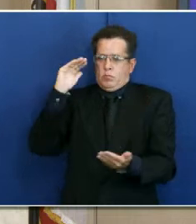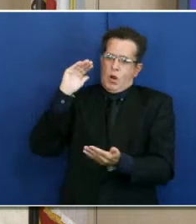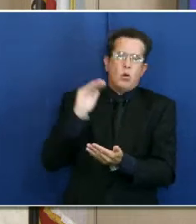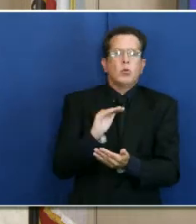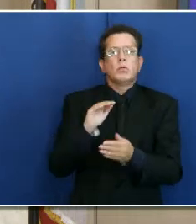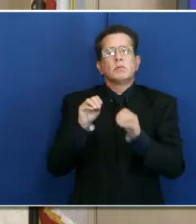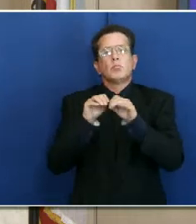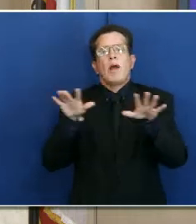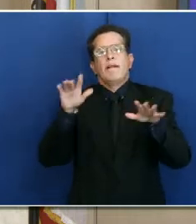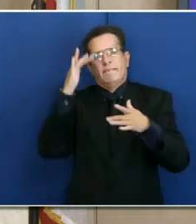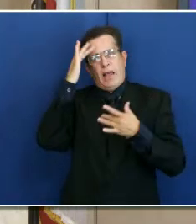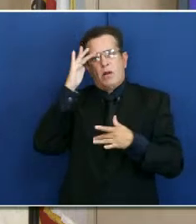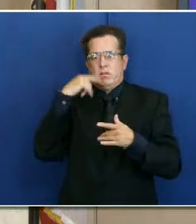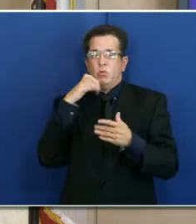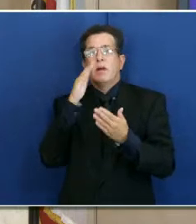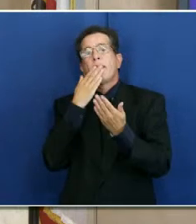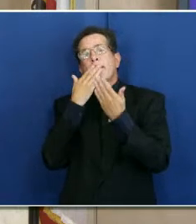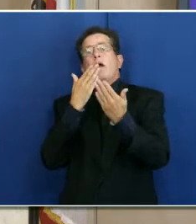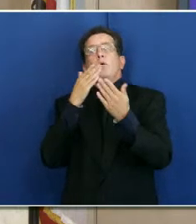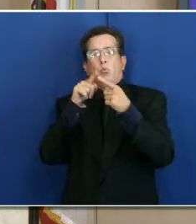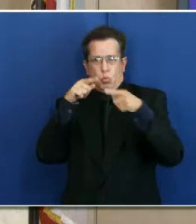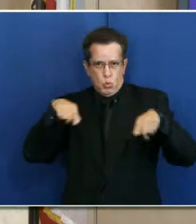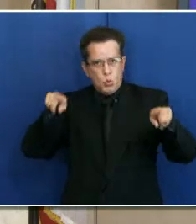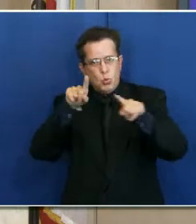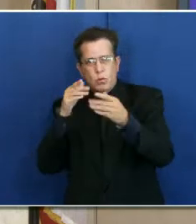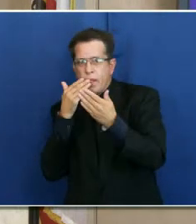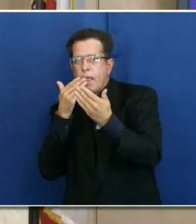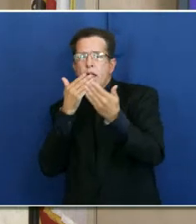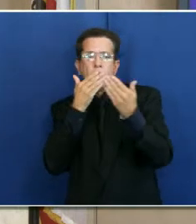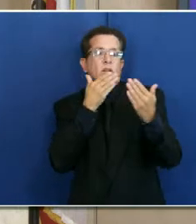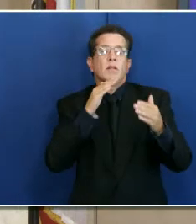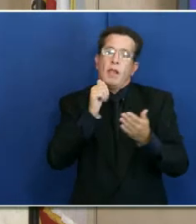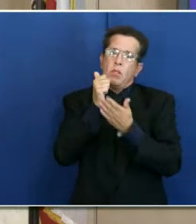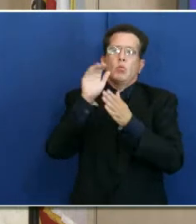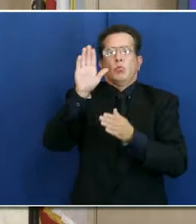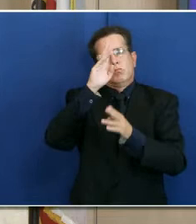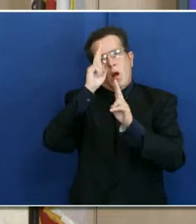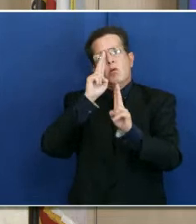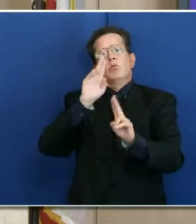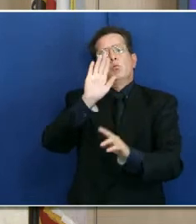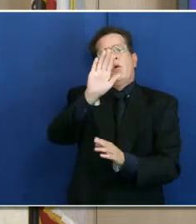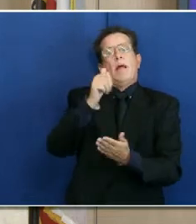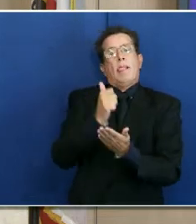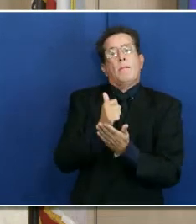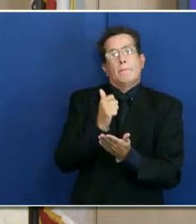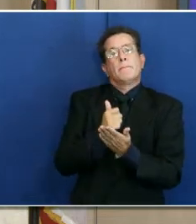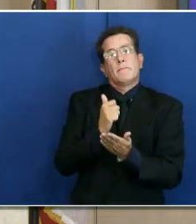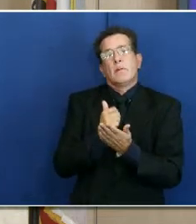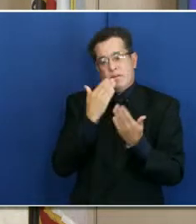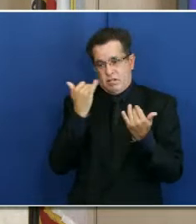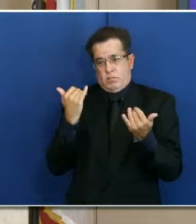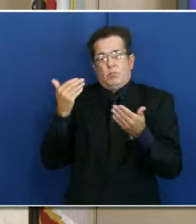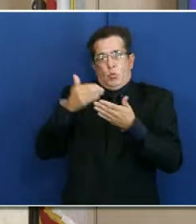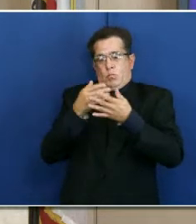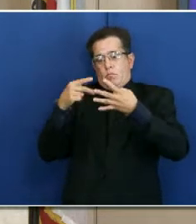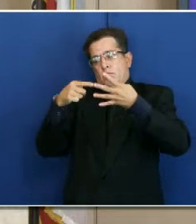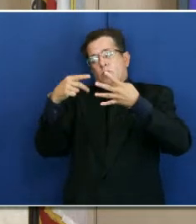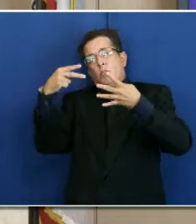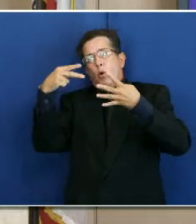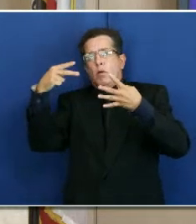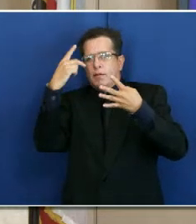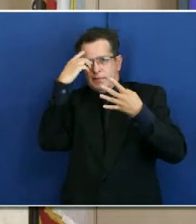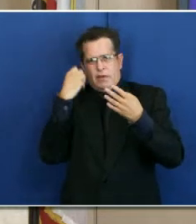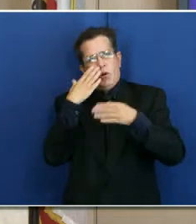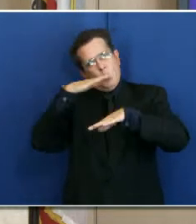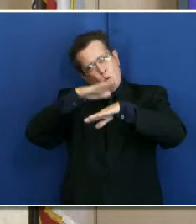slow down. Thank you for your help and cooperation. But let's be clear, this new state guideline